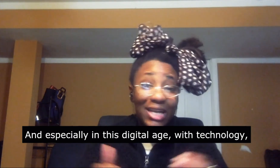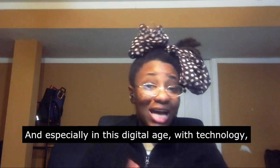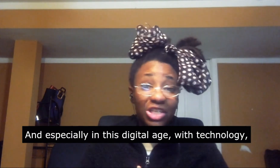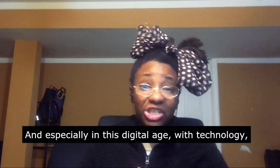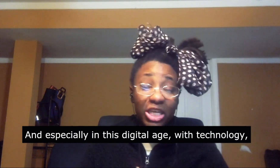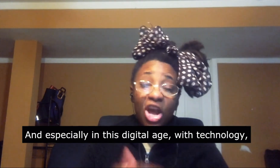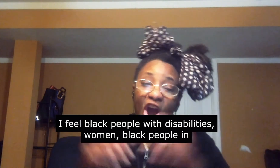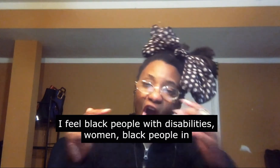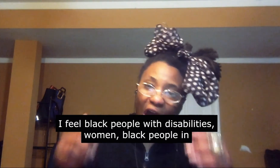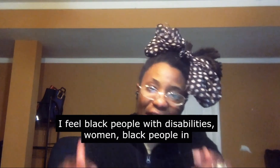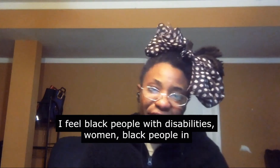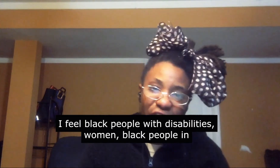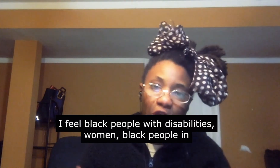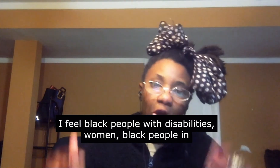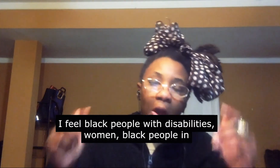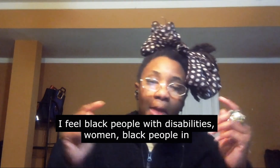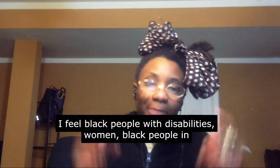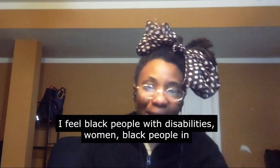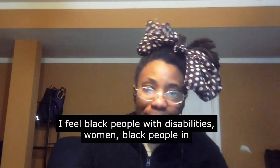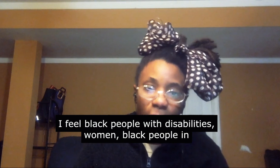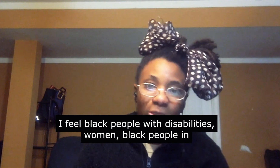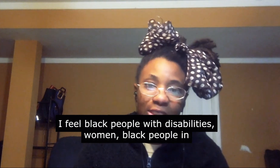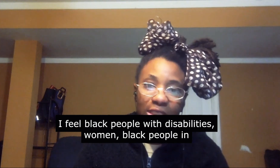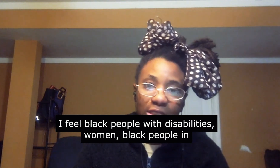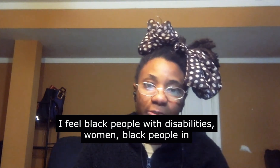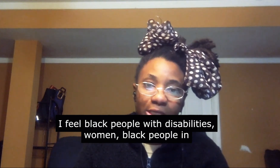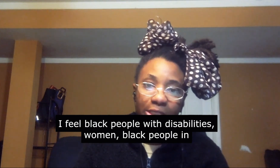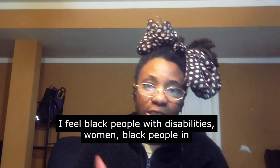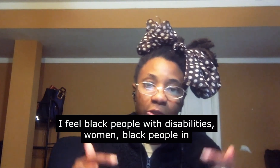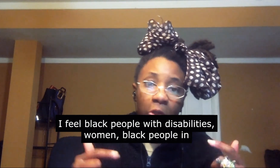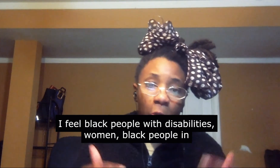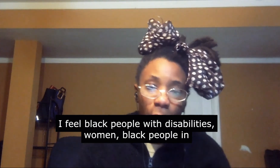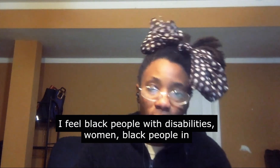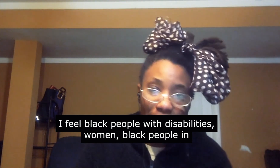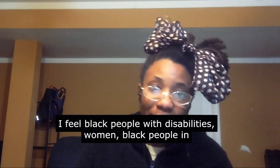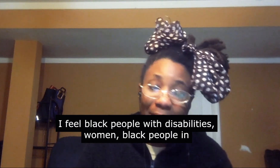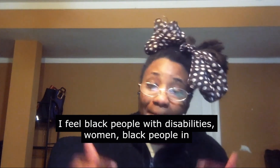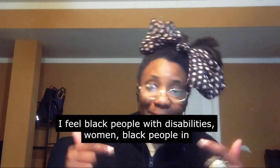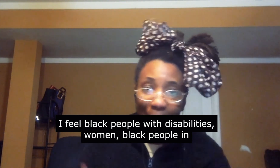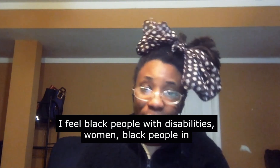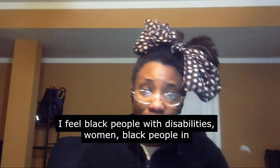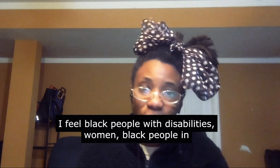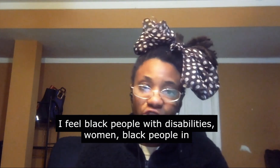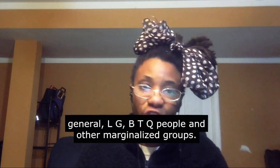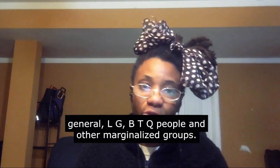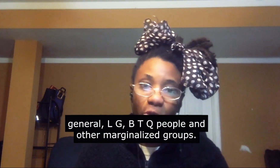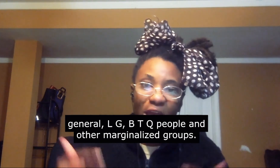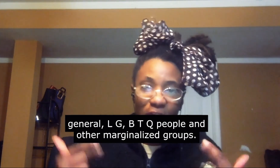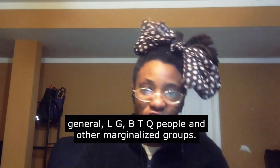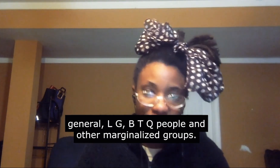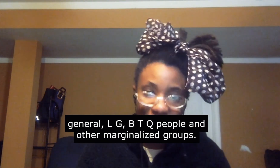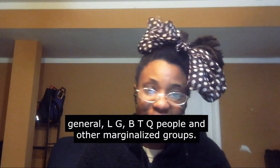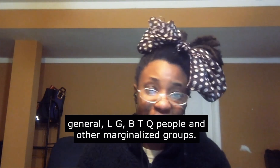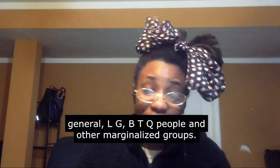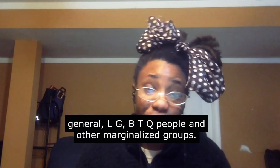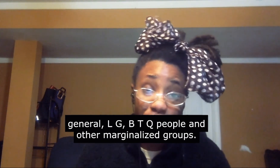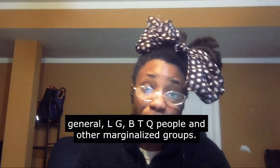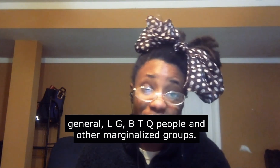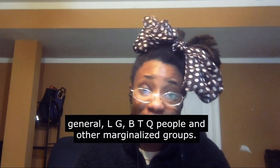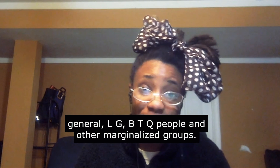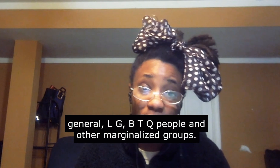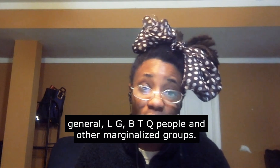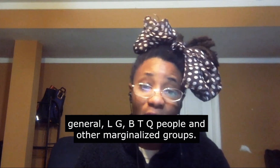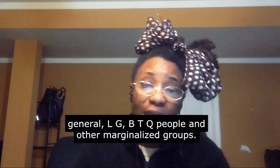with technology, I feel Black people with disability, women, Black people in general,